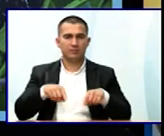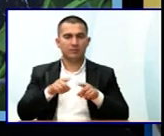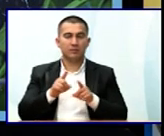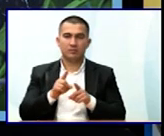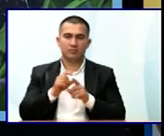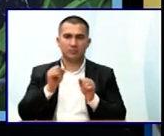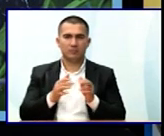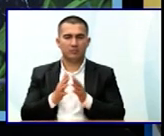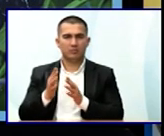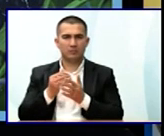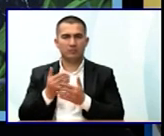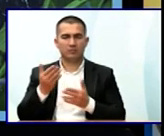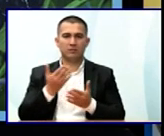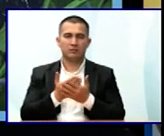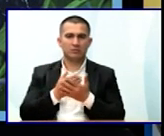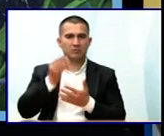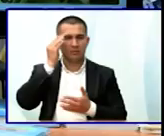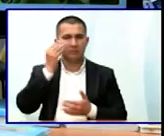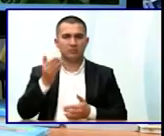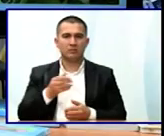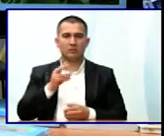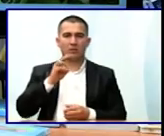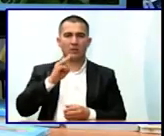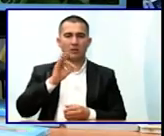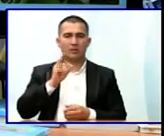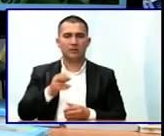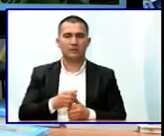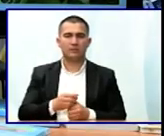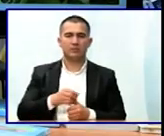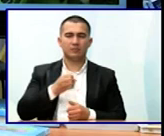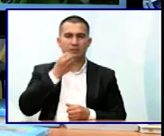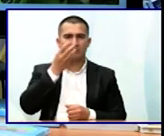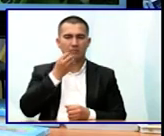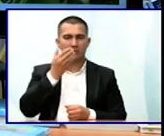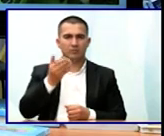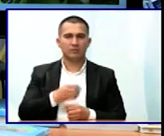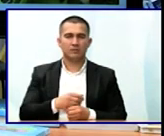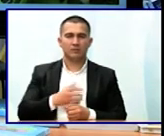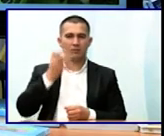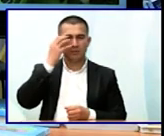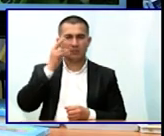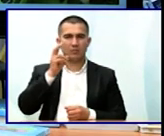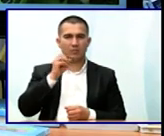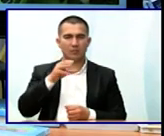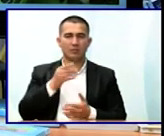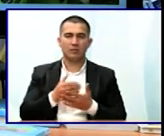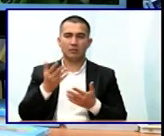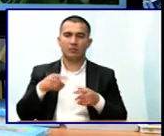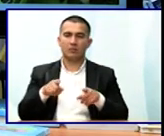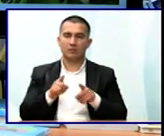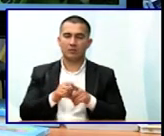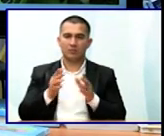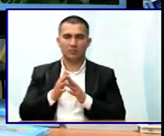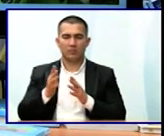ko'payadigan o'simliklarimizga misol qilib, tok, atirgul, qoraqat kabi